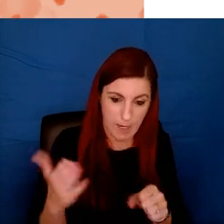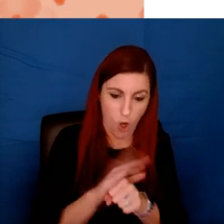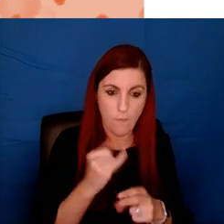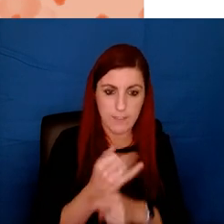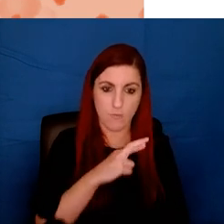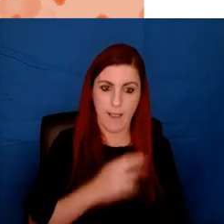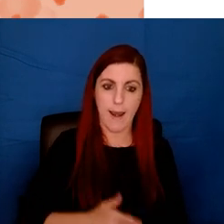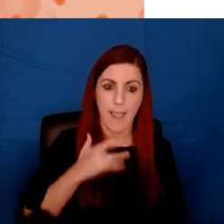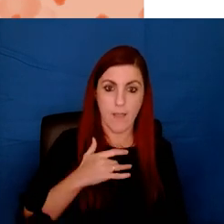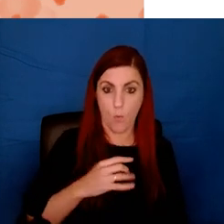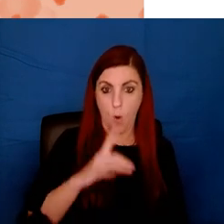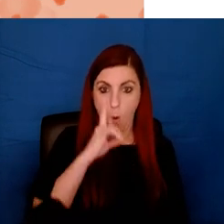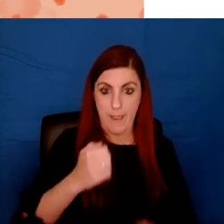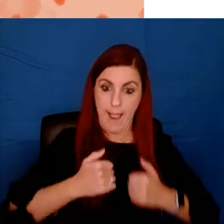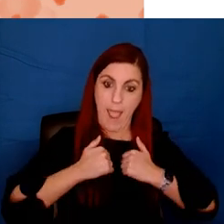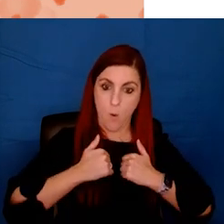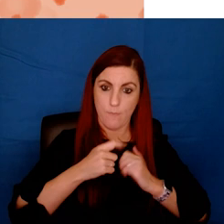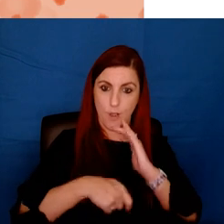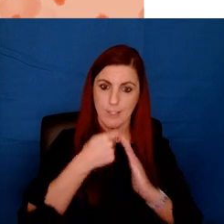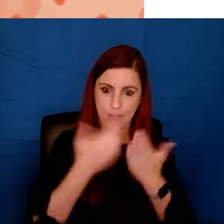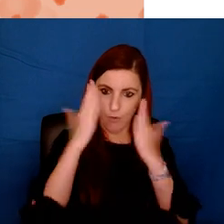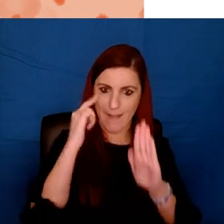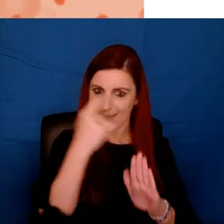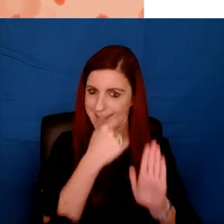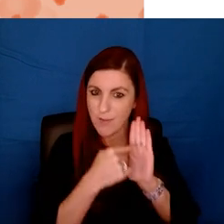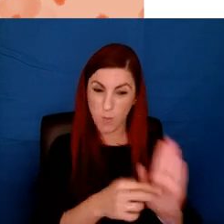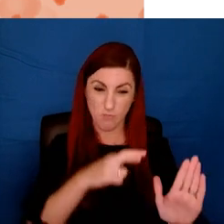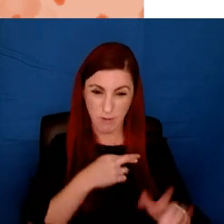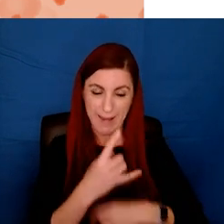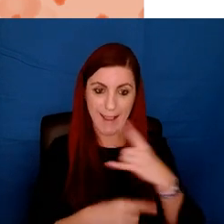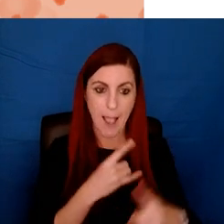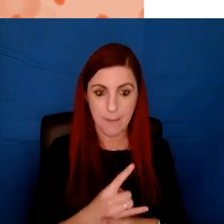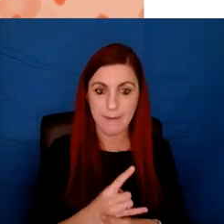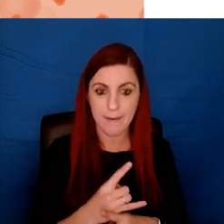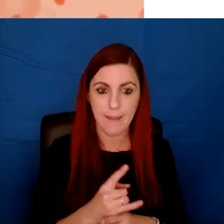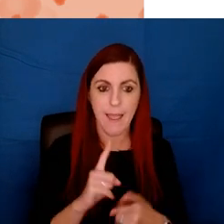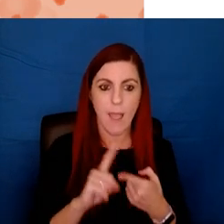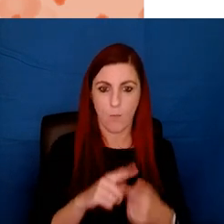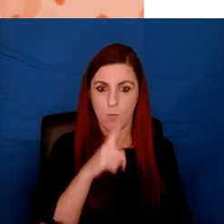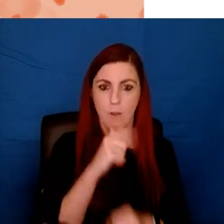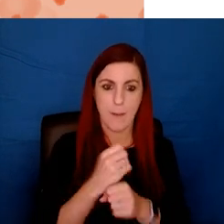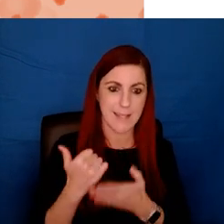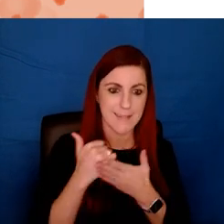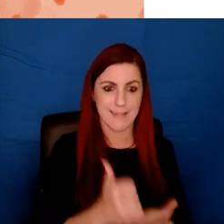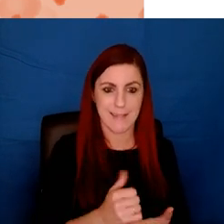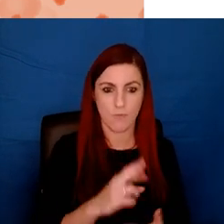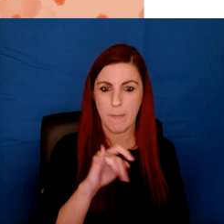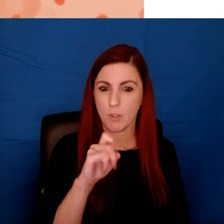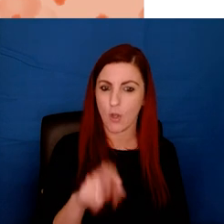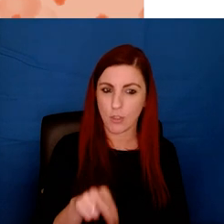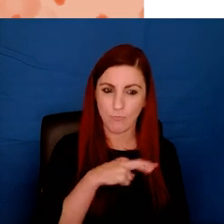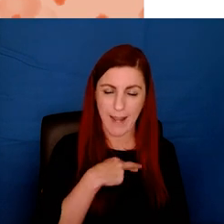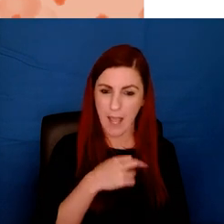know, providing that data and that evidence. We know around assisted human reproduction, it's a space that's totally unregulated, but can be